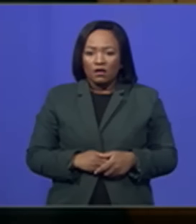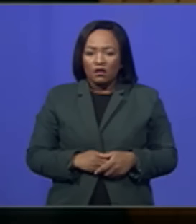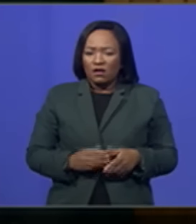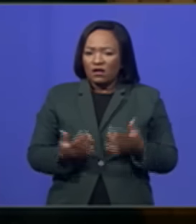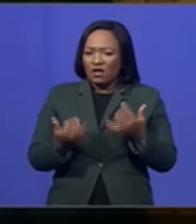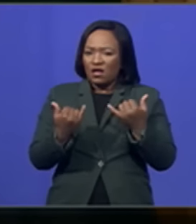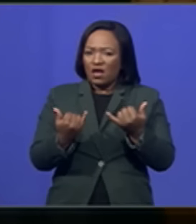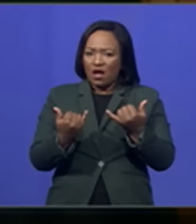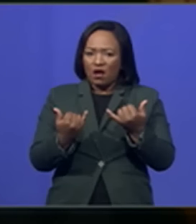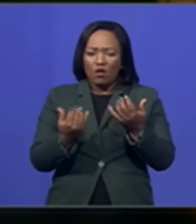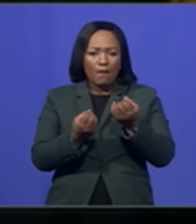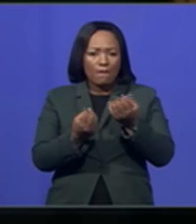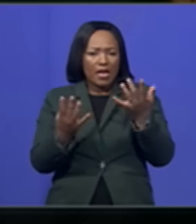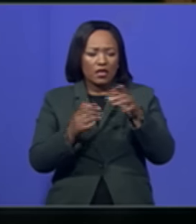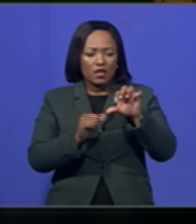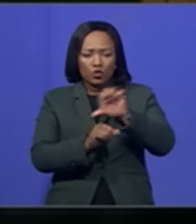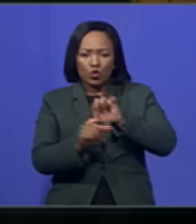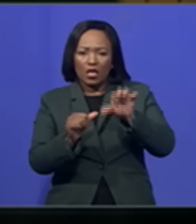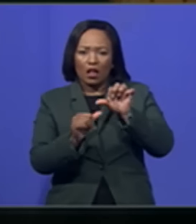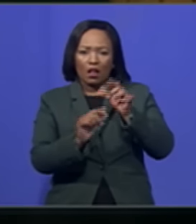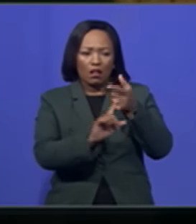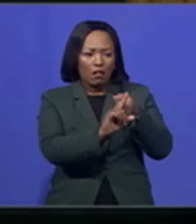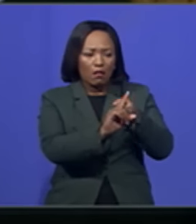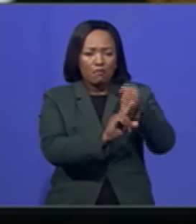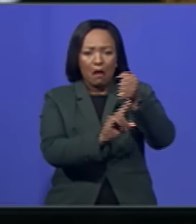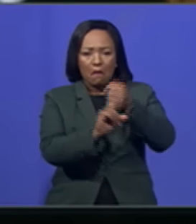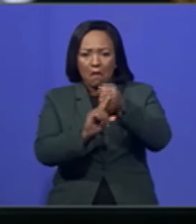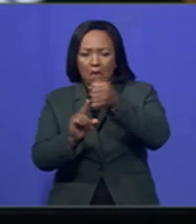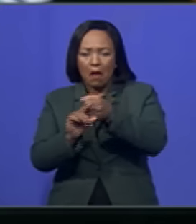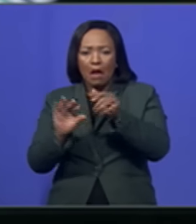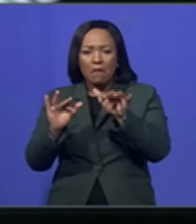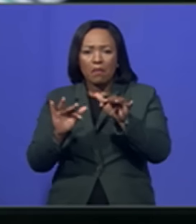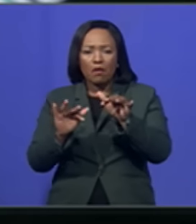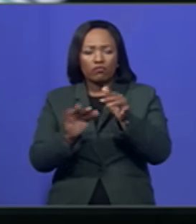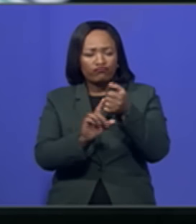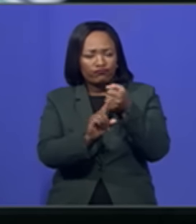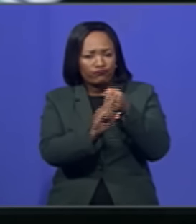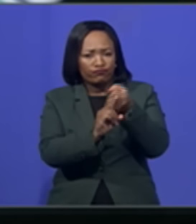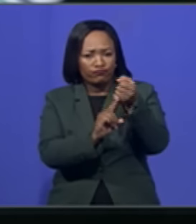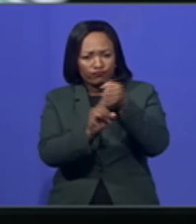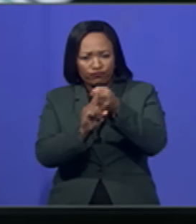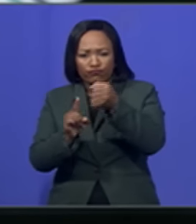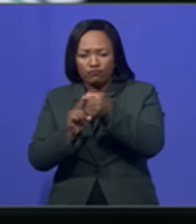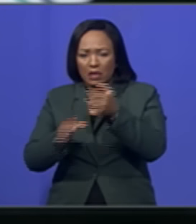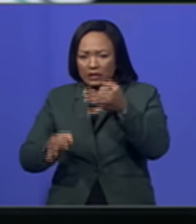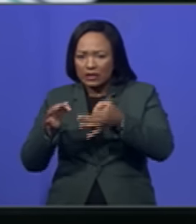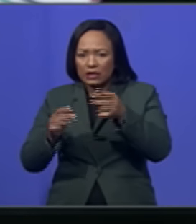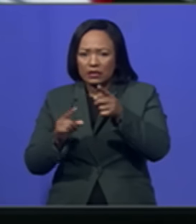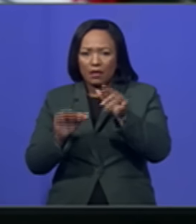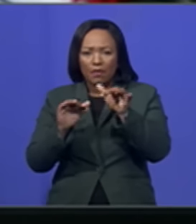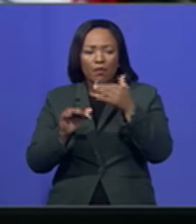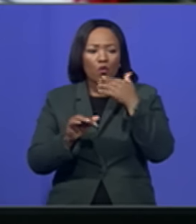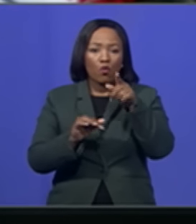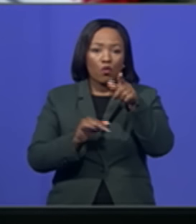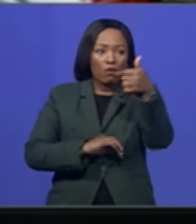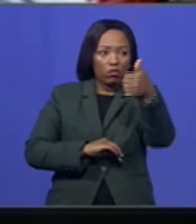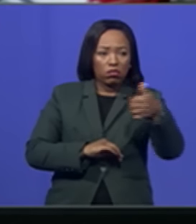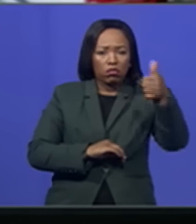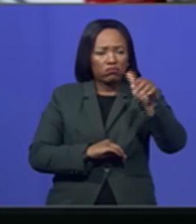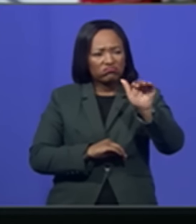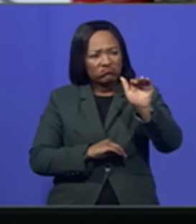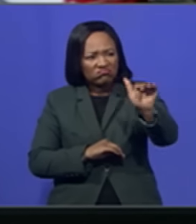social activists, the people who are fighting for justice, the people who are holding those in authority accountable, the